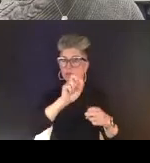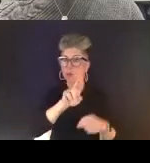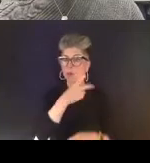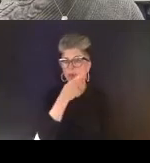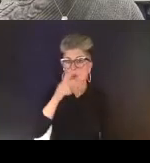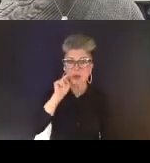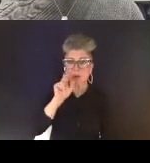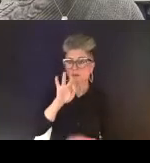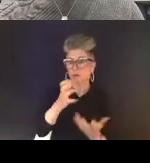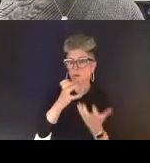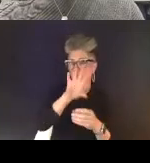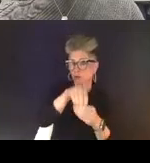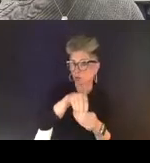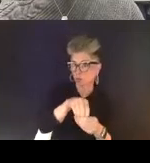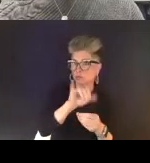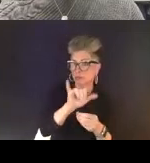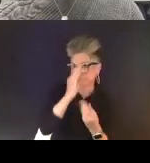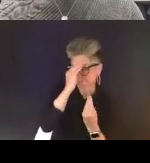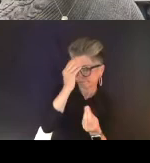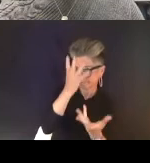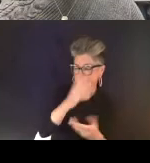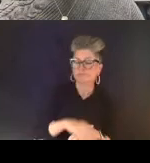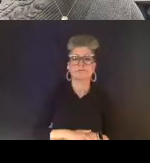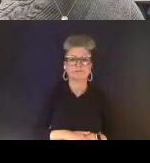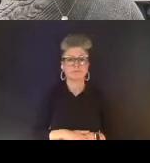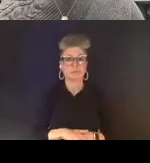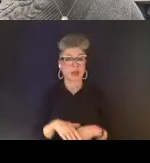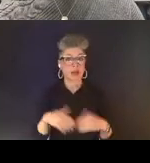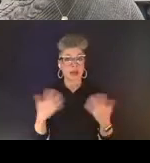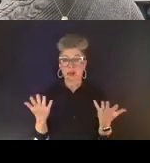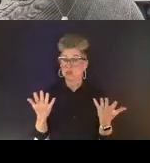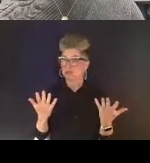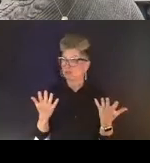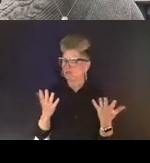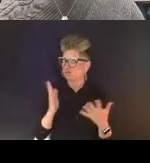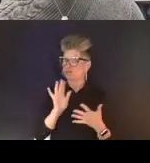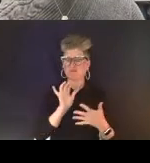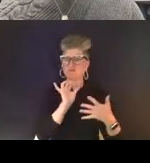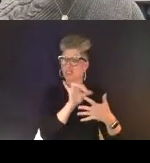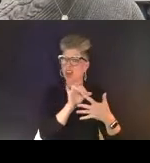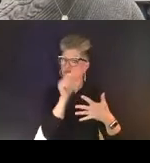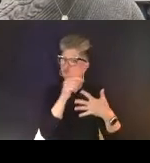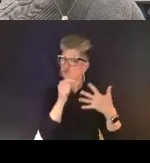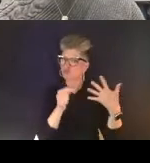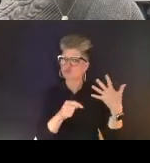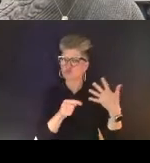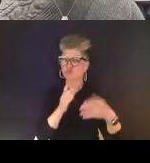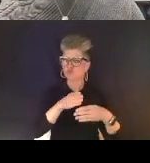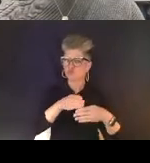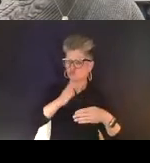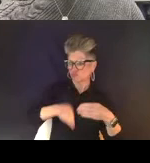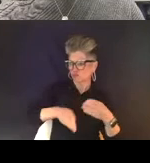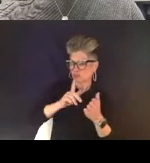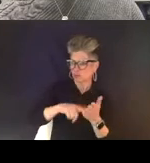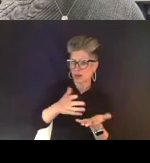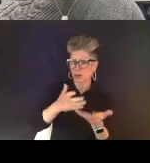of that bit and piece. I think that those are mostly the housekeeping bits that we have to talk